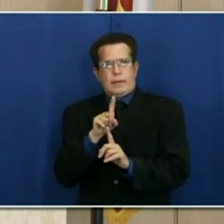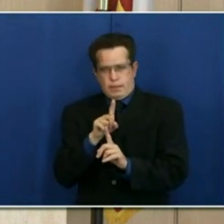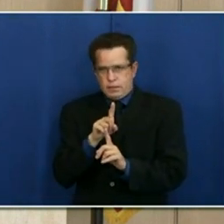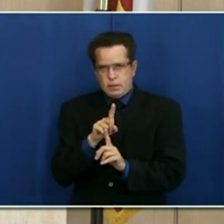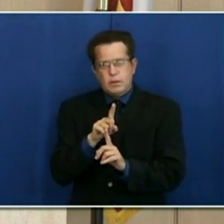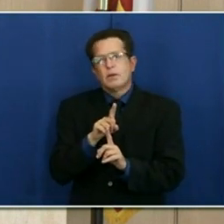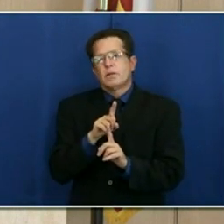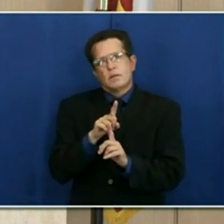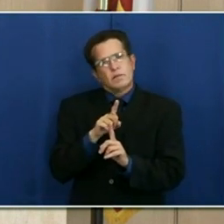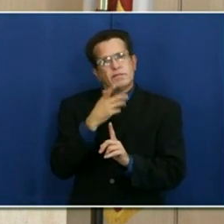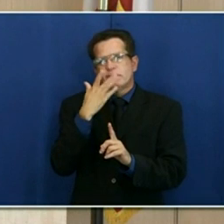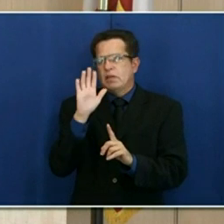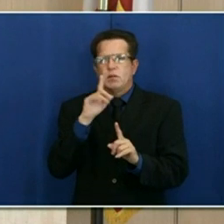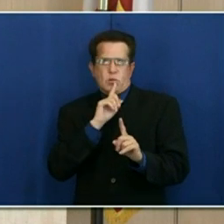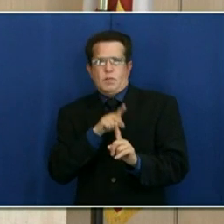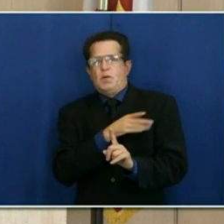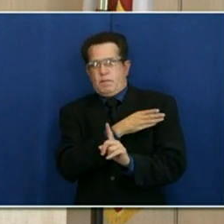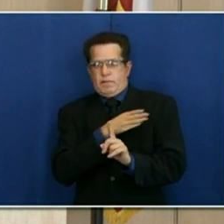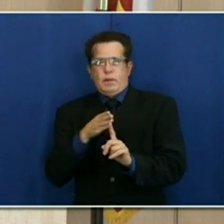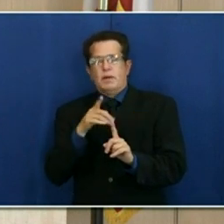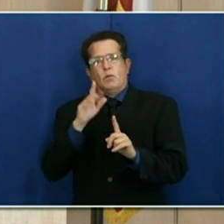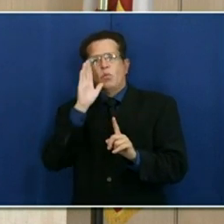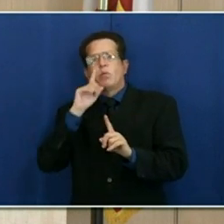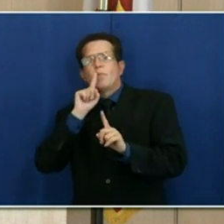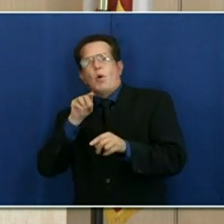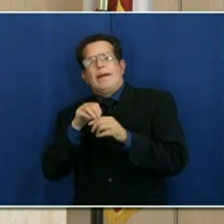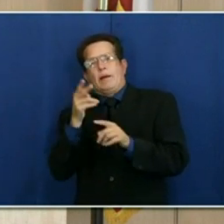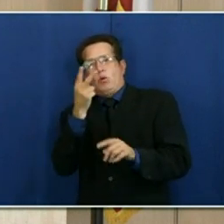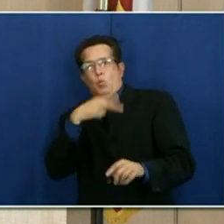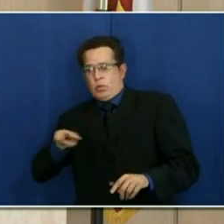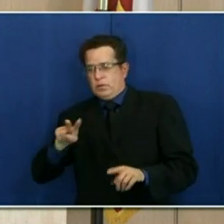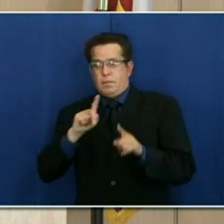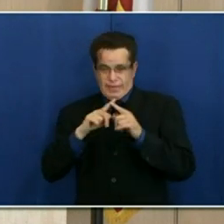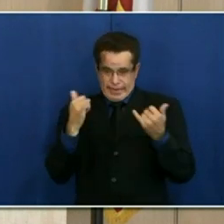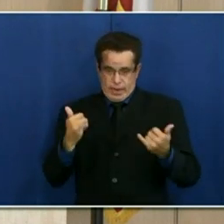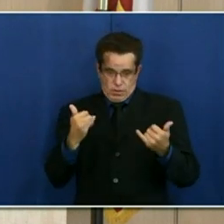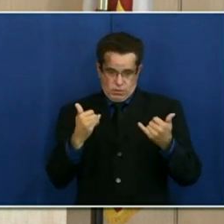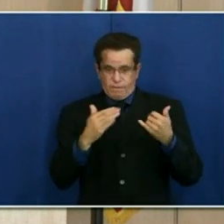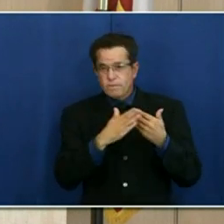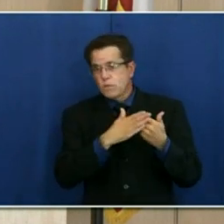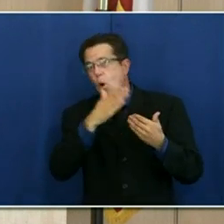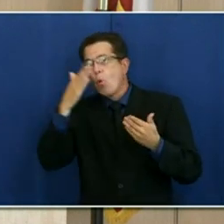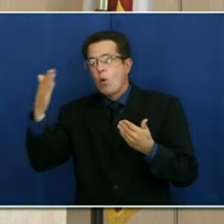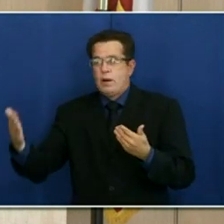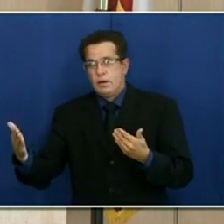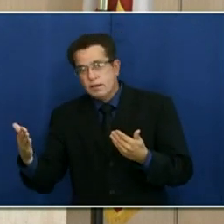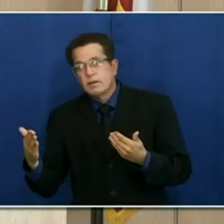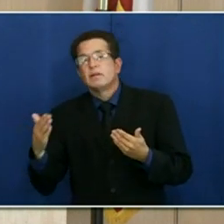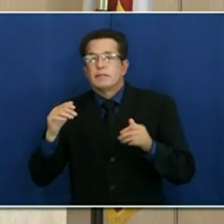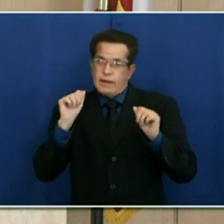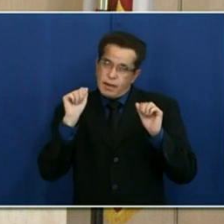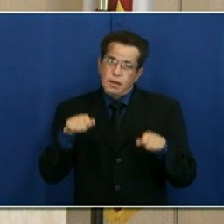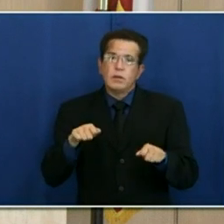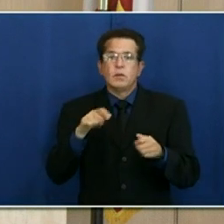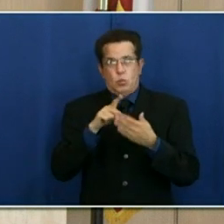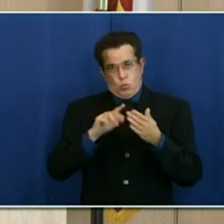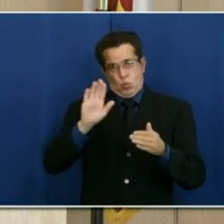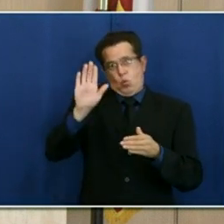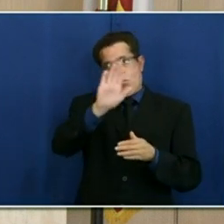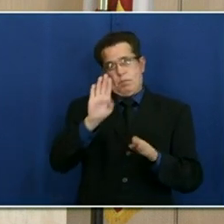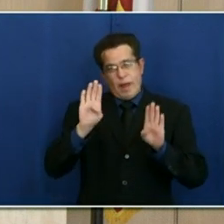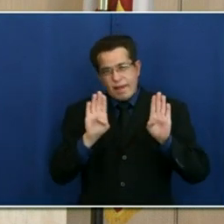current week, in about 2 weeks. But going forward, the actions and charges that we